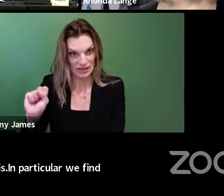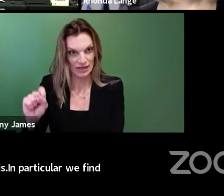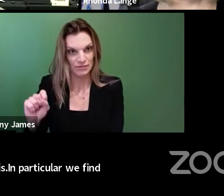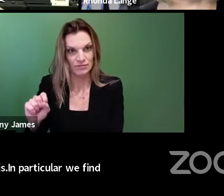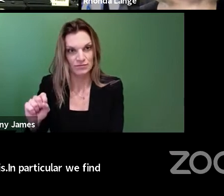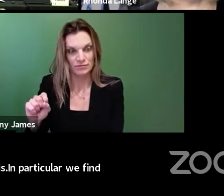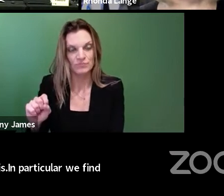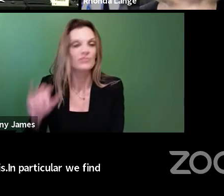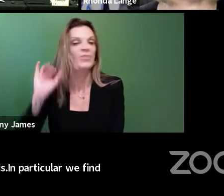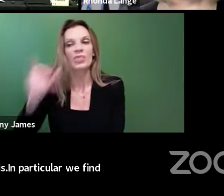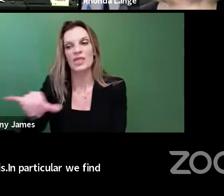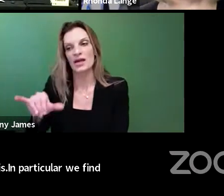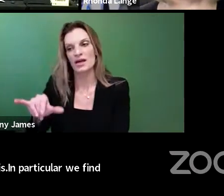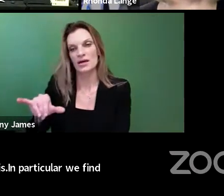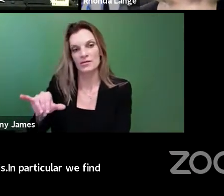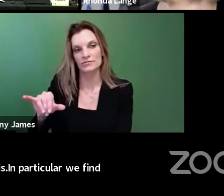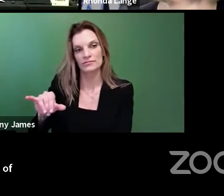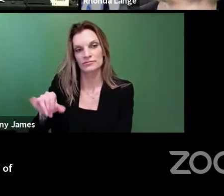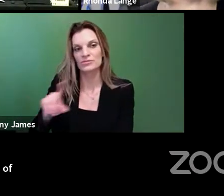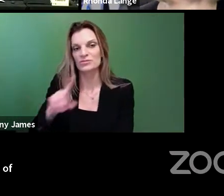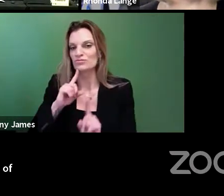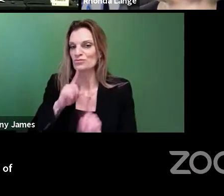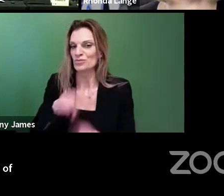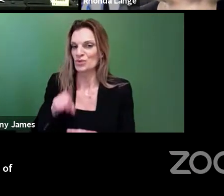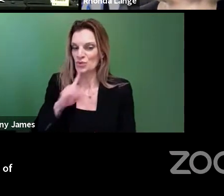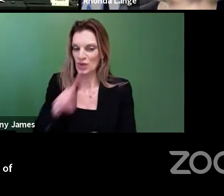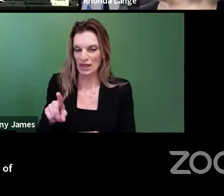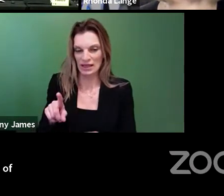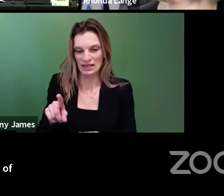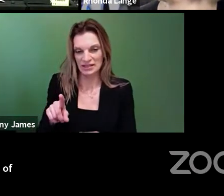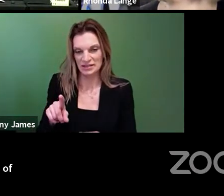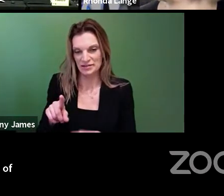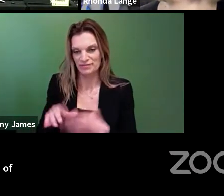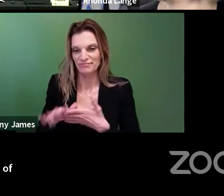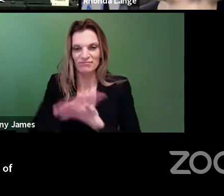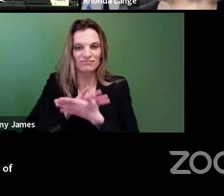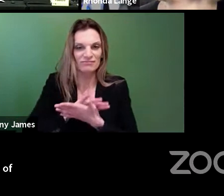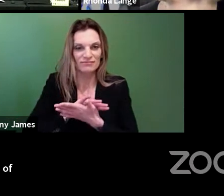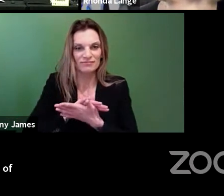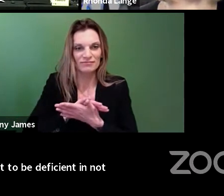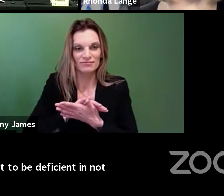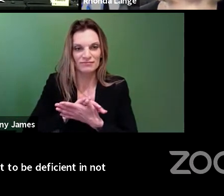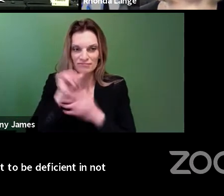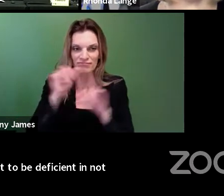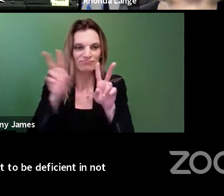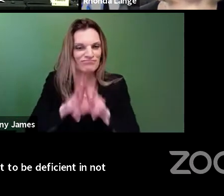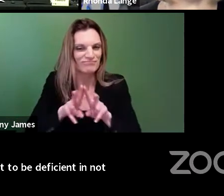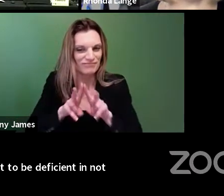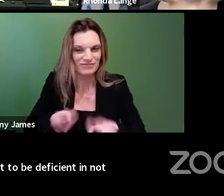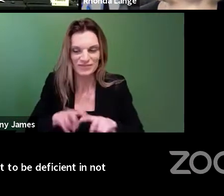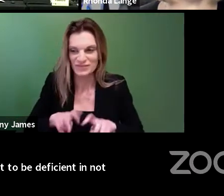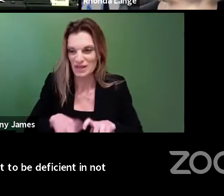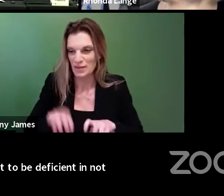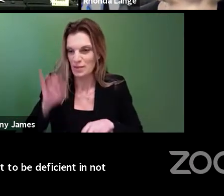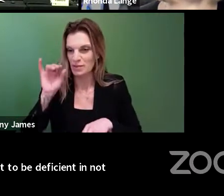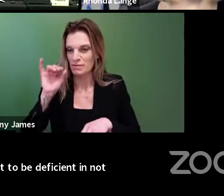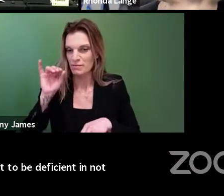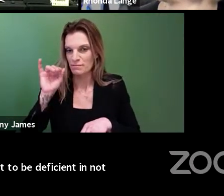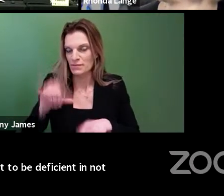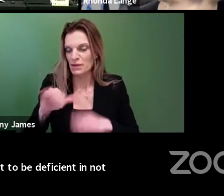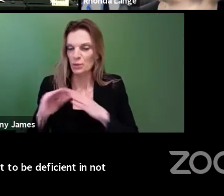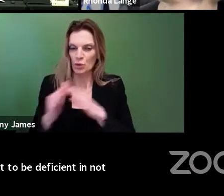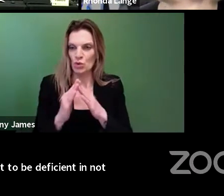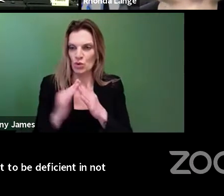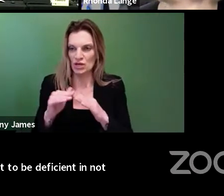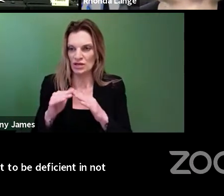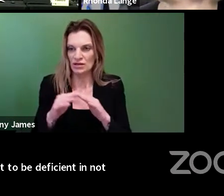report to be deficient in not assessing the context of the community of interest. There are a number